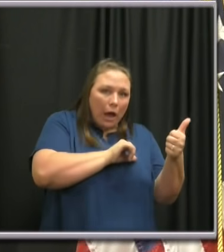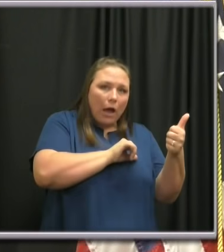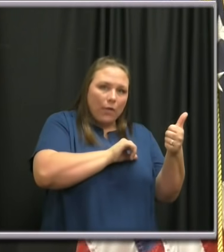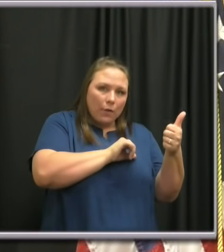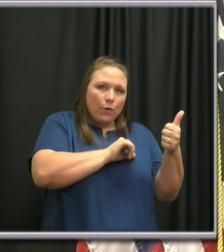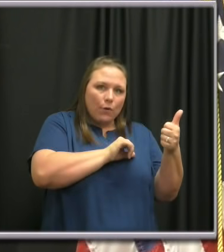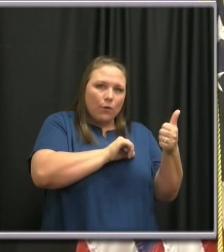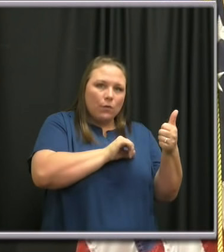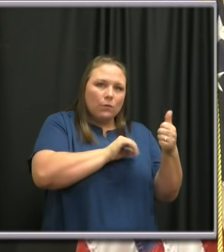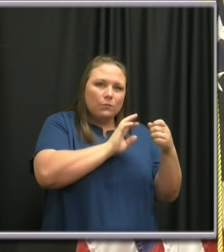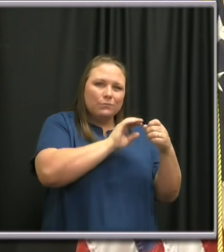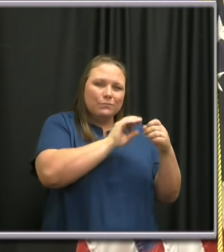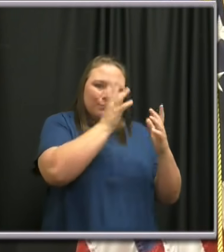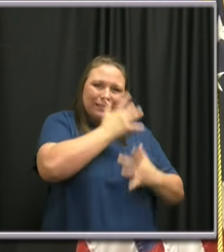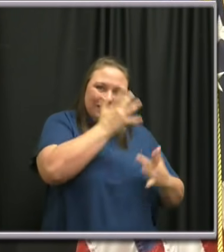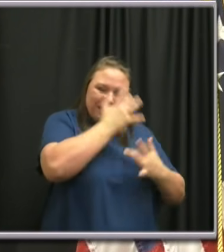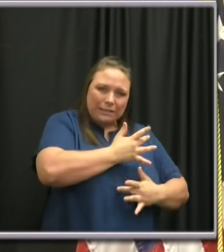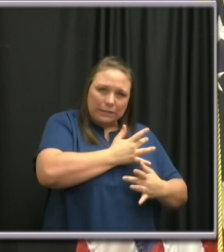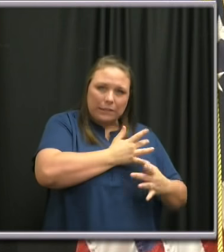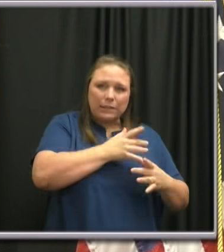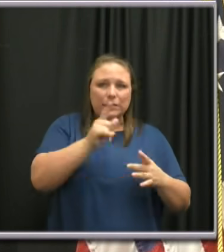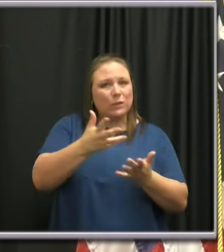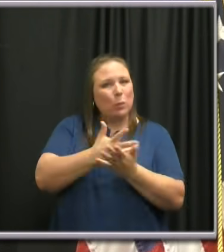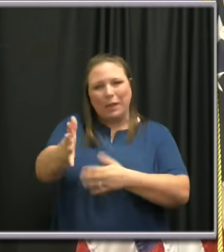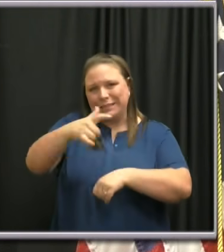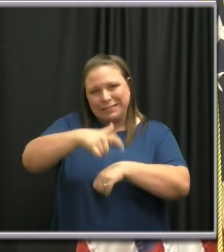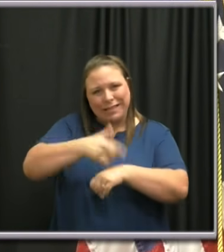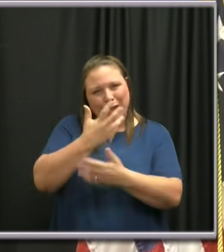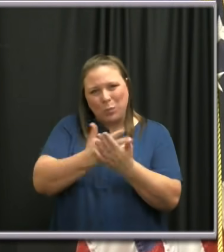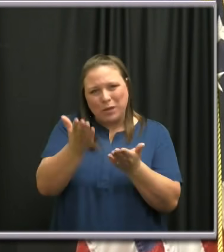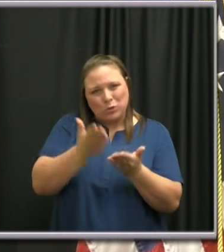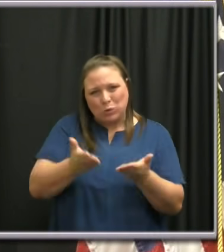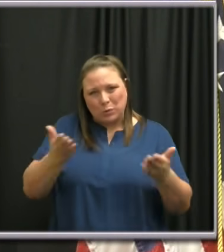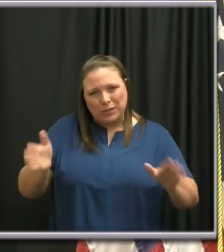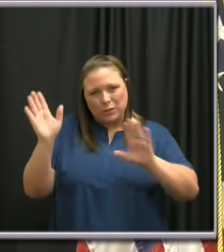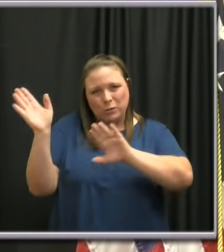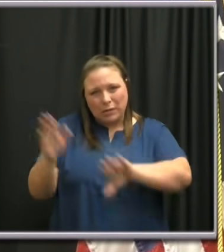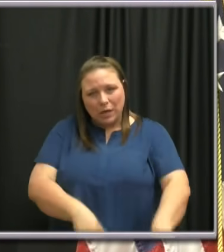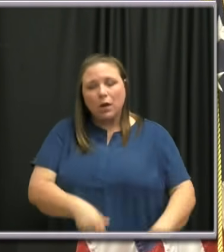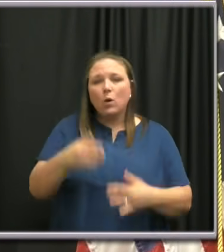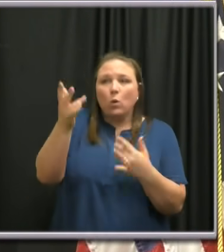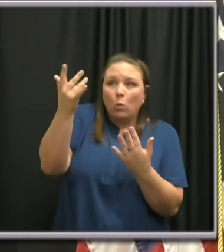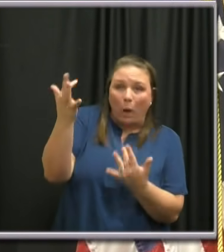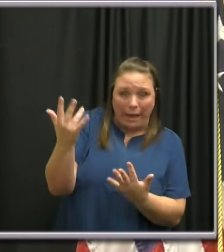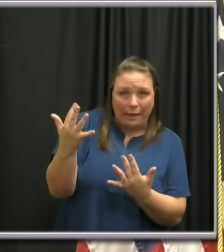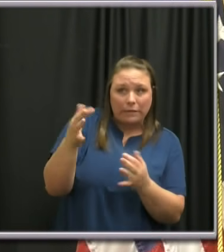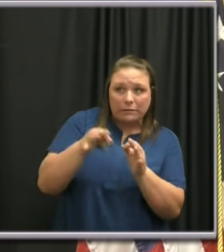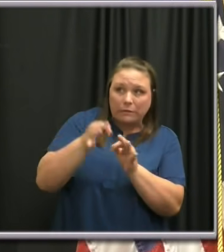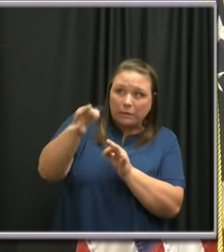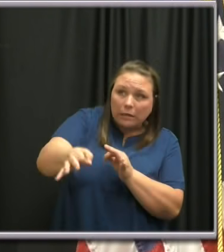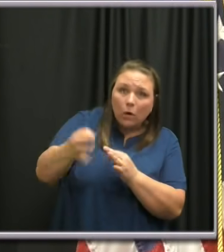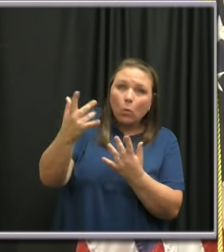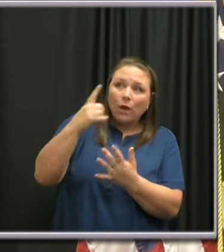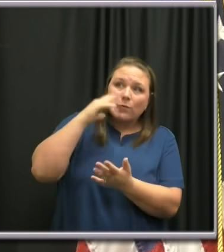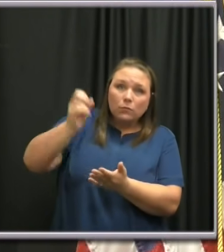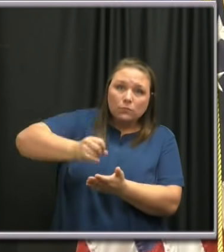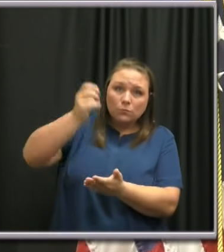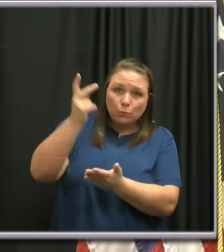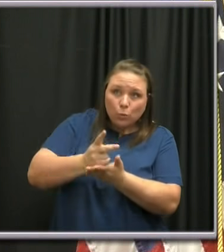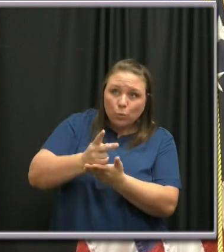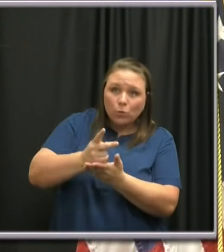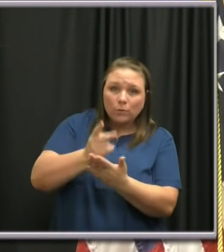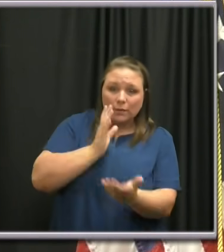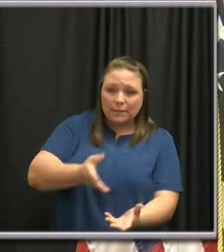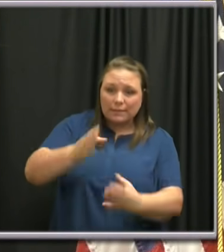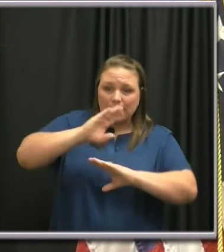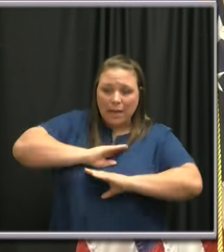something else, they're a waste of time and a waste of resources. So we need to wait until we have an antibody that fits